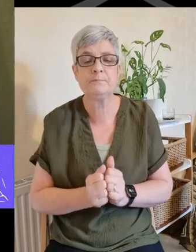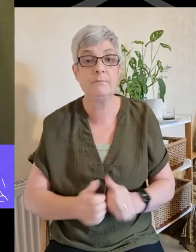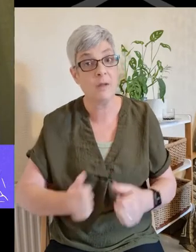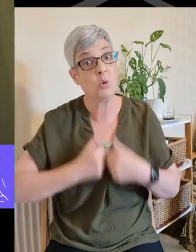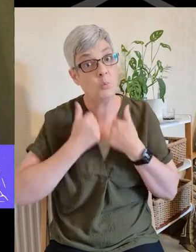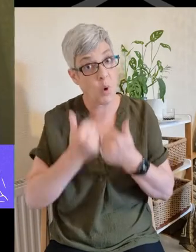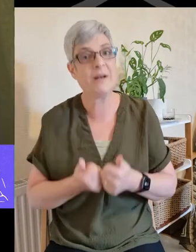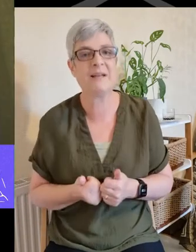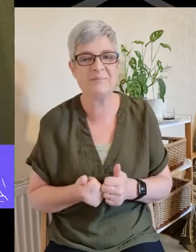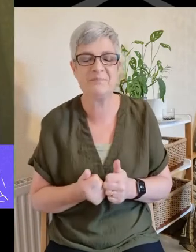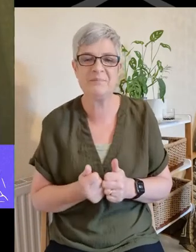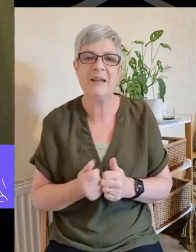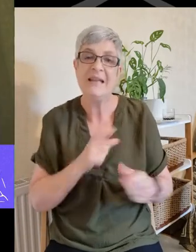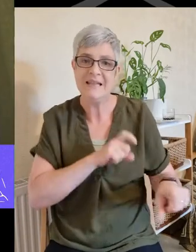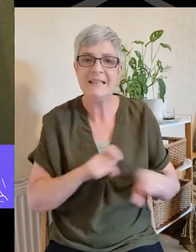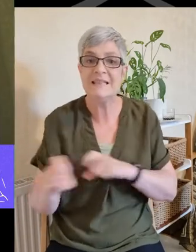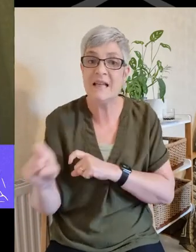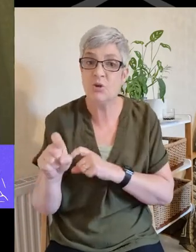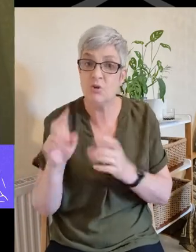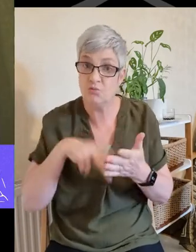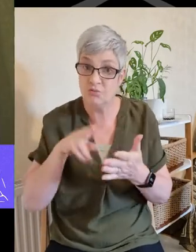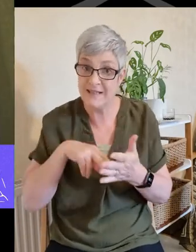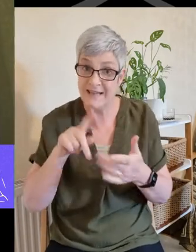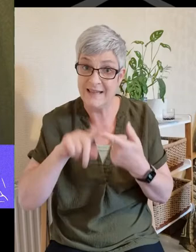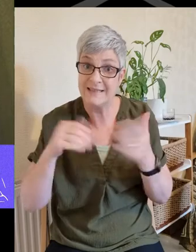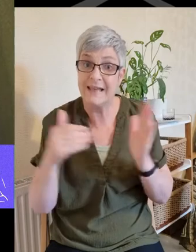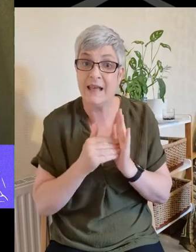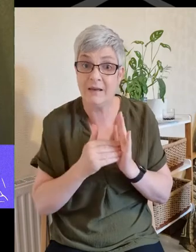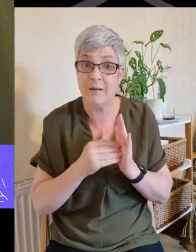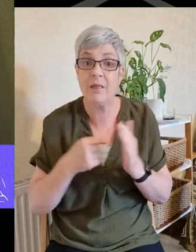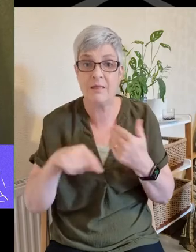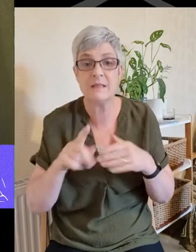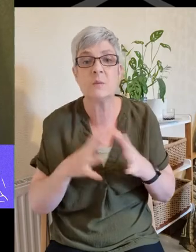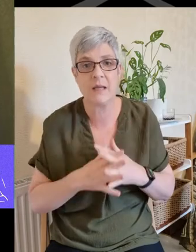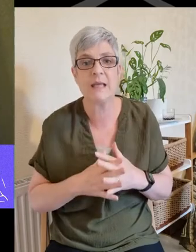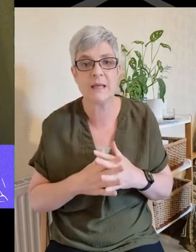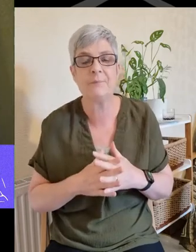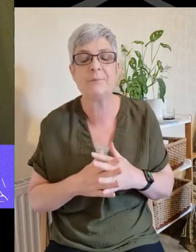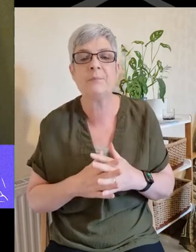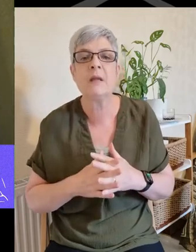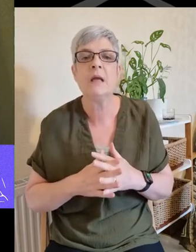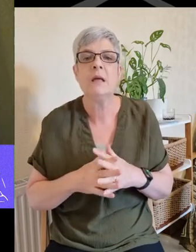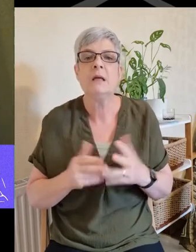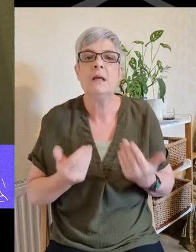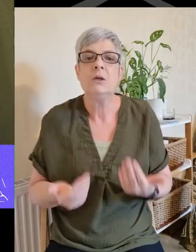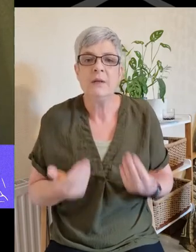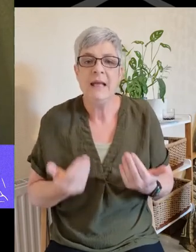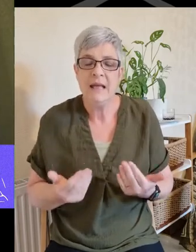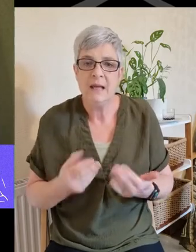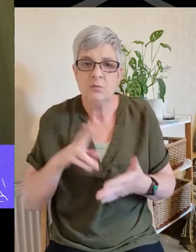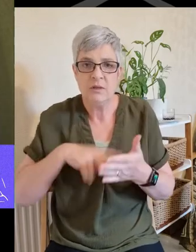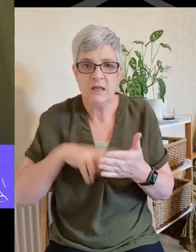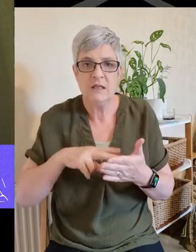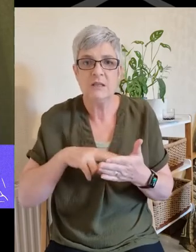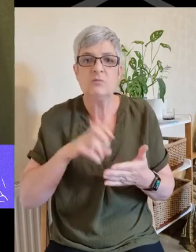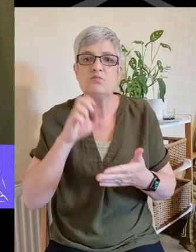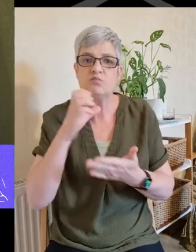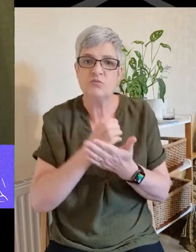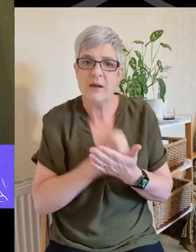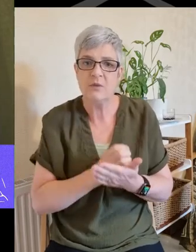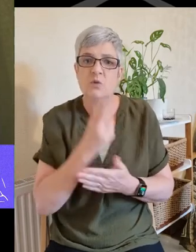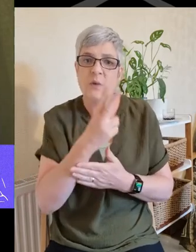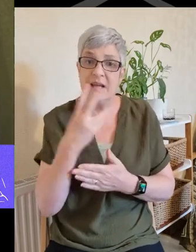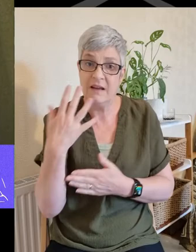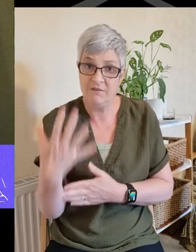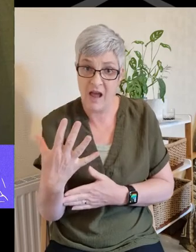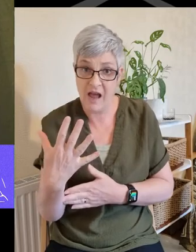good morning. We continue reading from the book of Ezekiel this week, and today we're going to read from chapter 25, verses